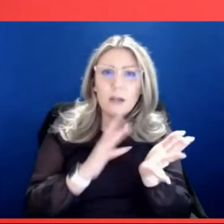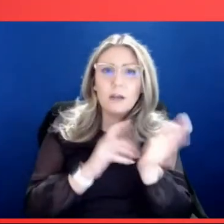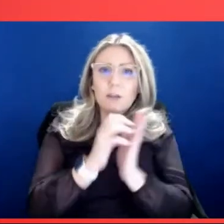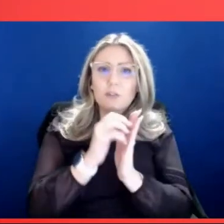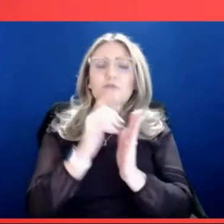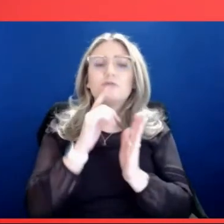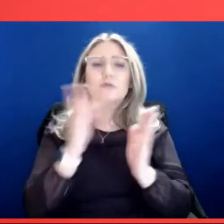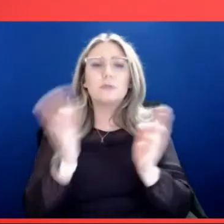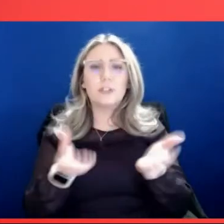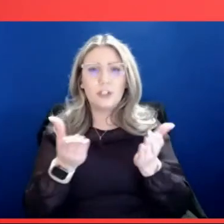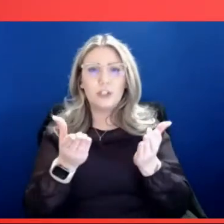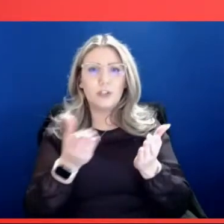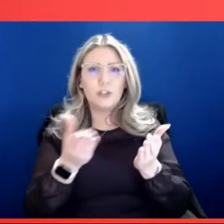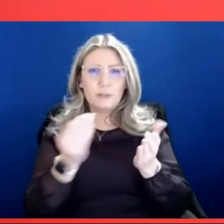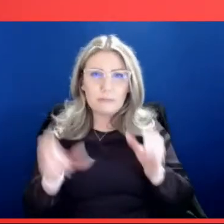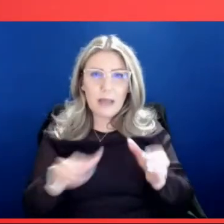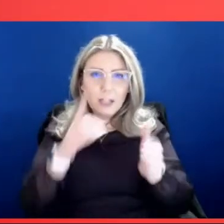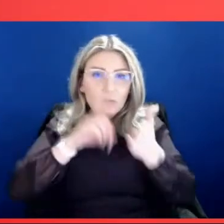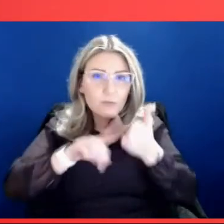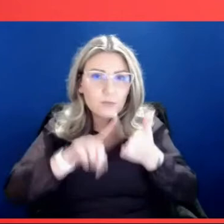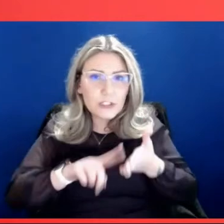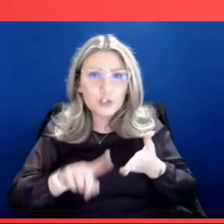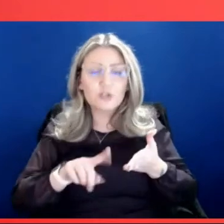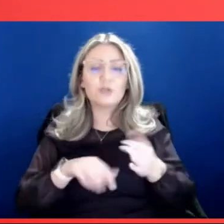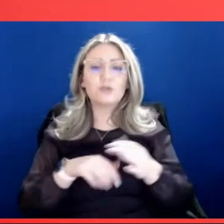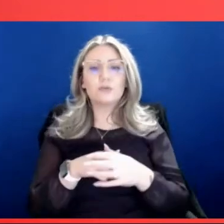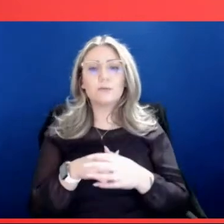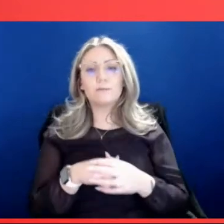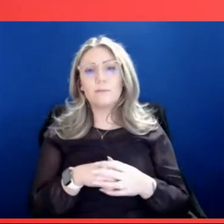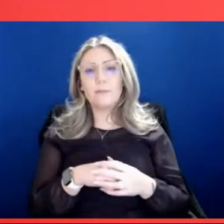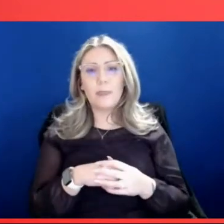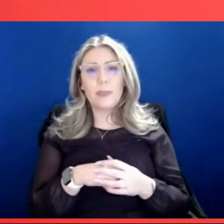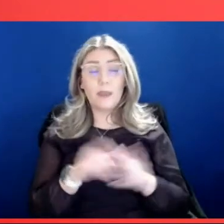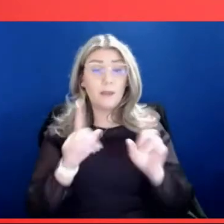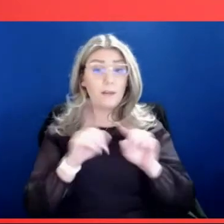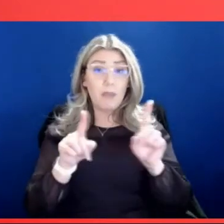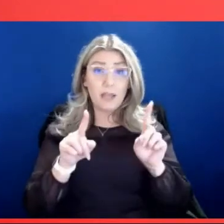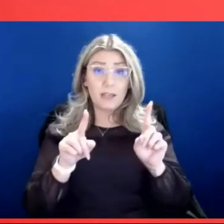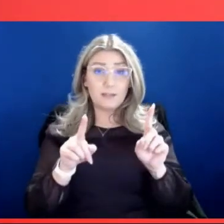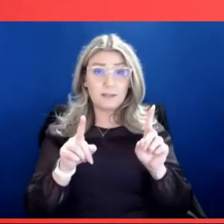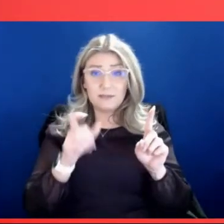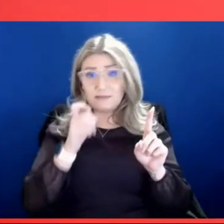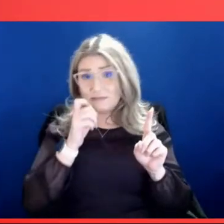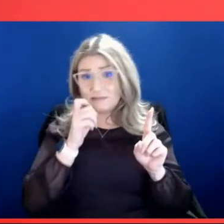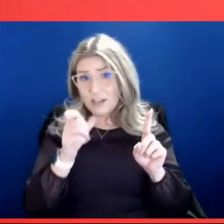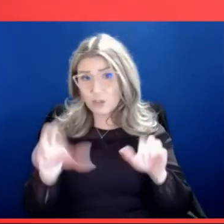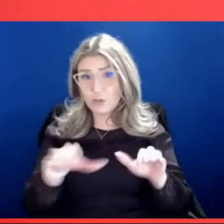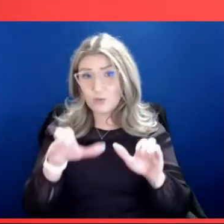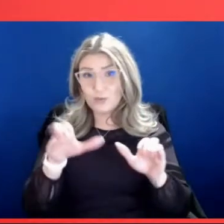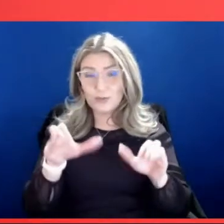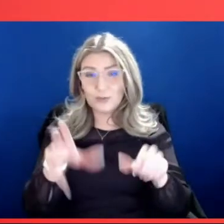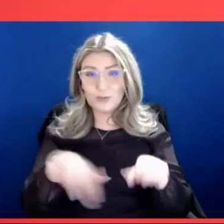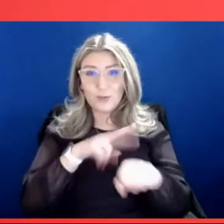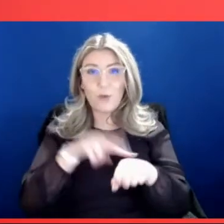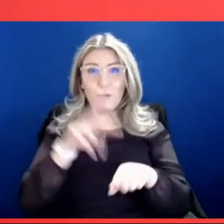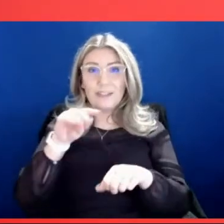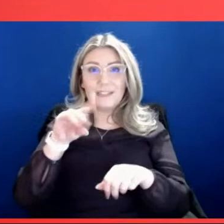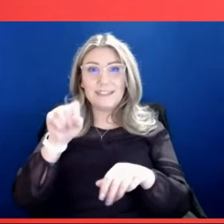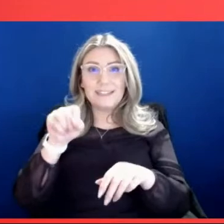in research, but isn't doing her usual 60-hour work week anymore.